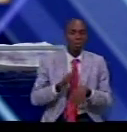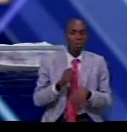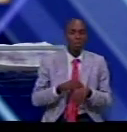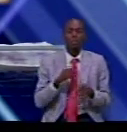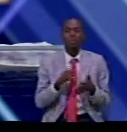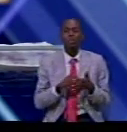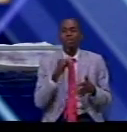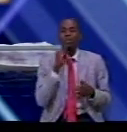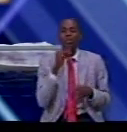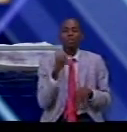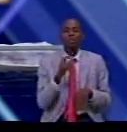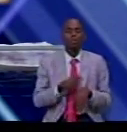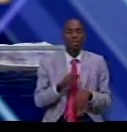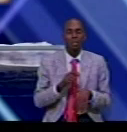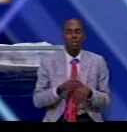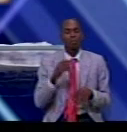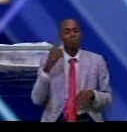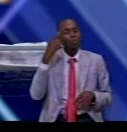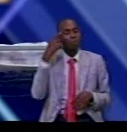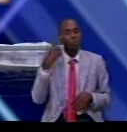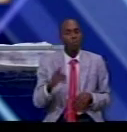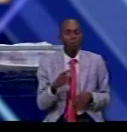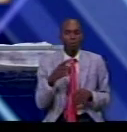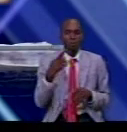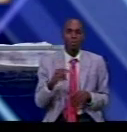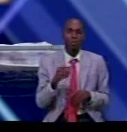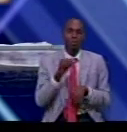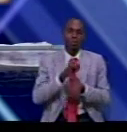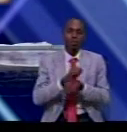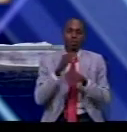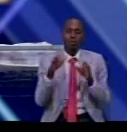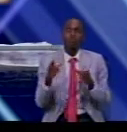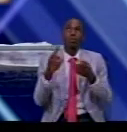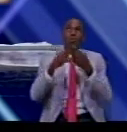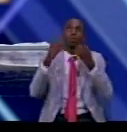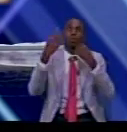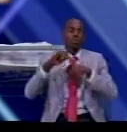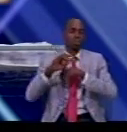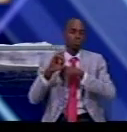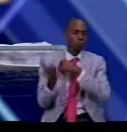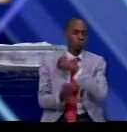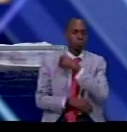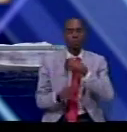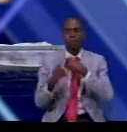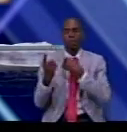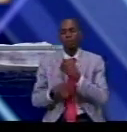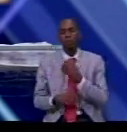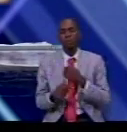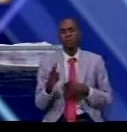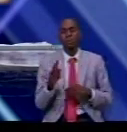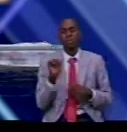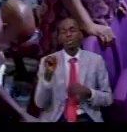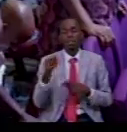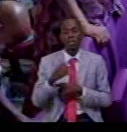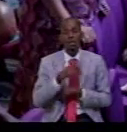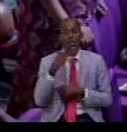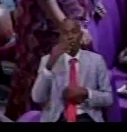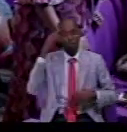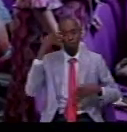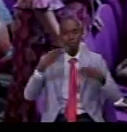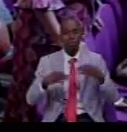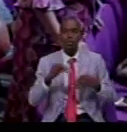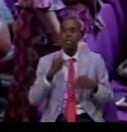for the smashing stone. A day of judgment is coming. A day